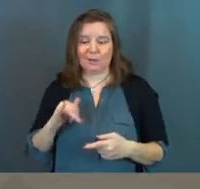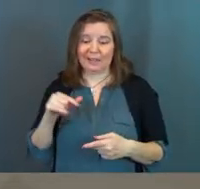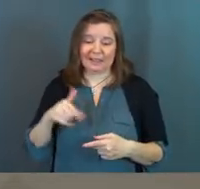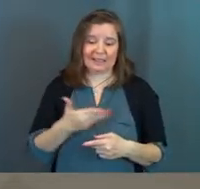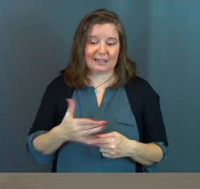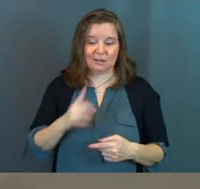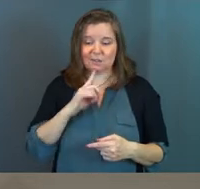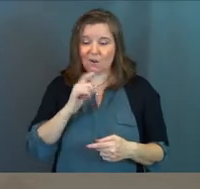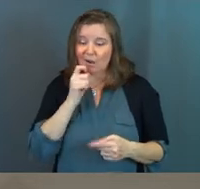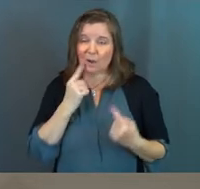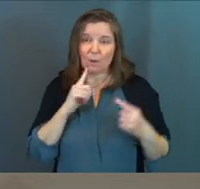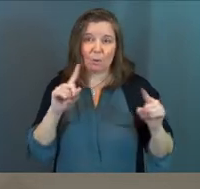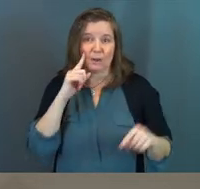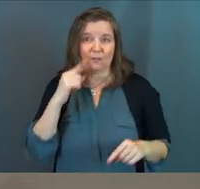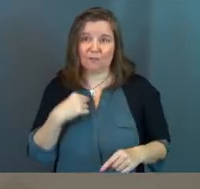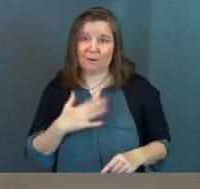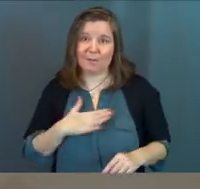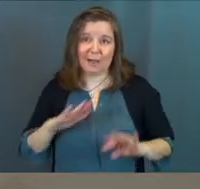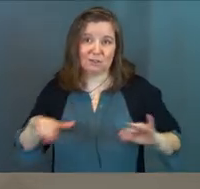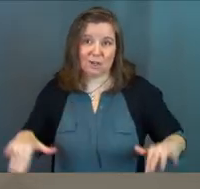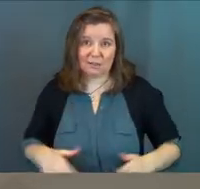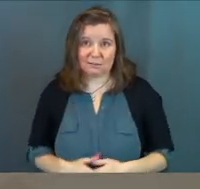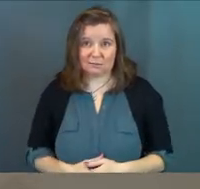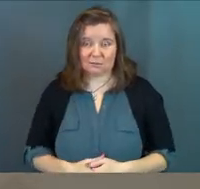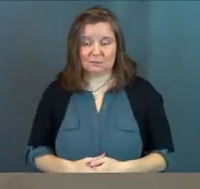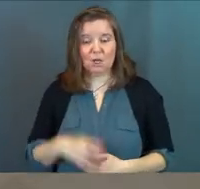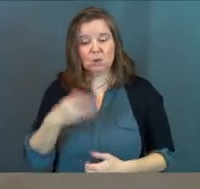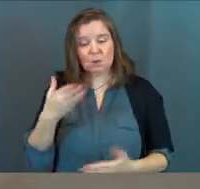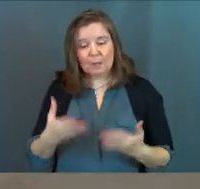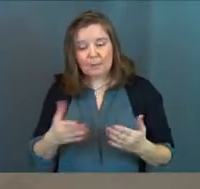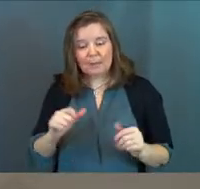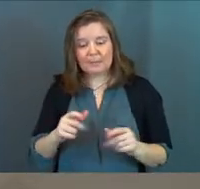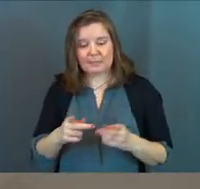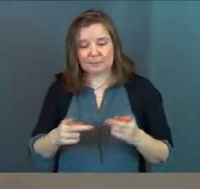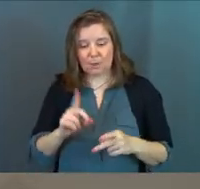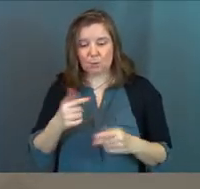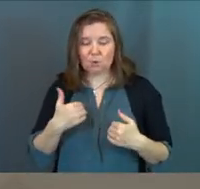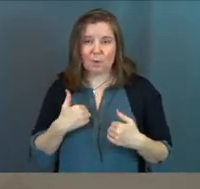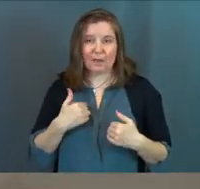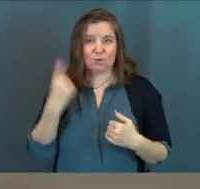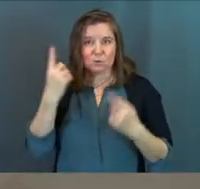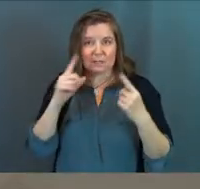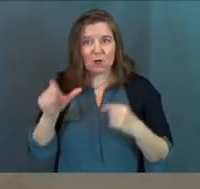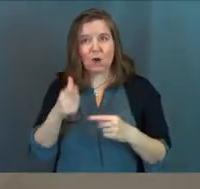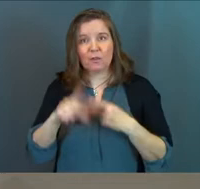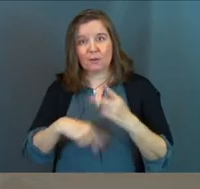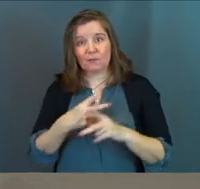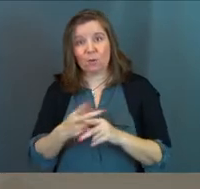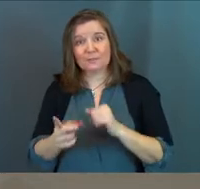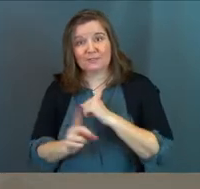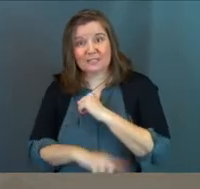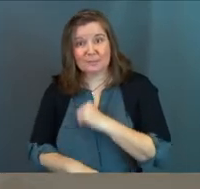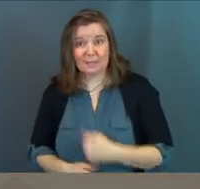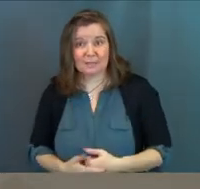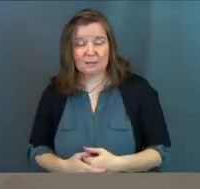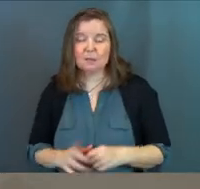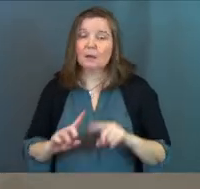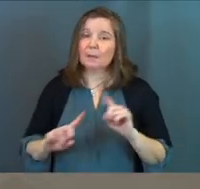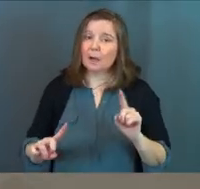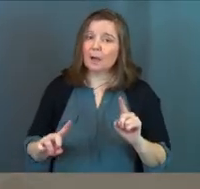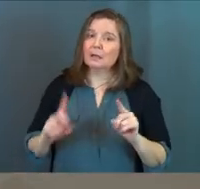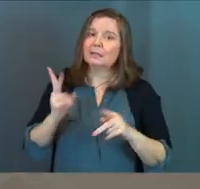you're like, these things aren't working for my child. And you may be in a spot where you've got to consider other forms of discipline.